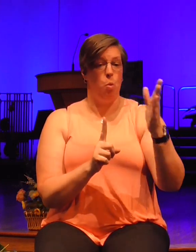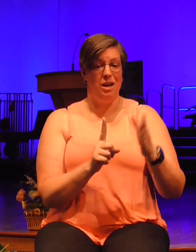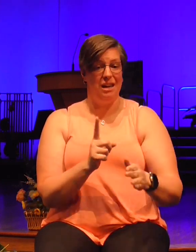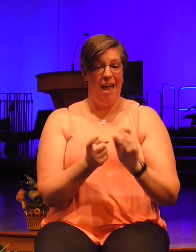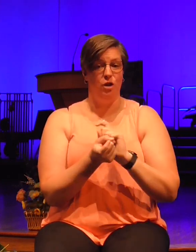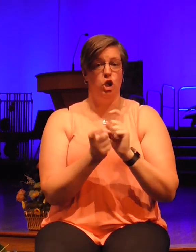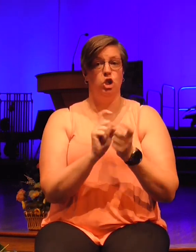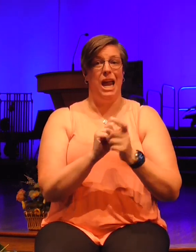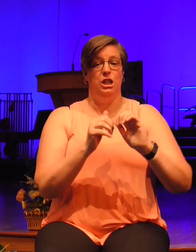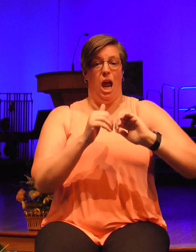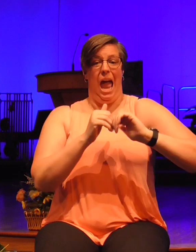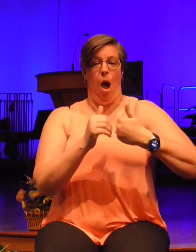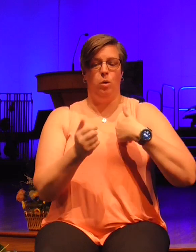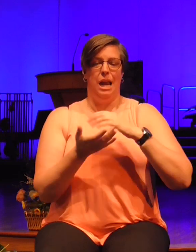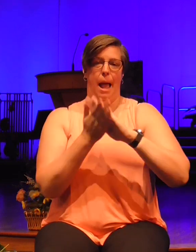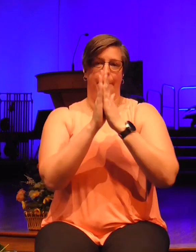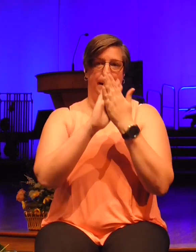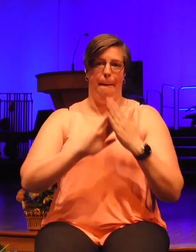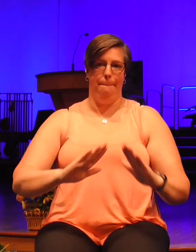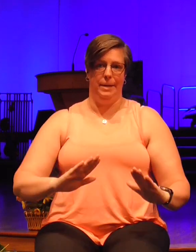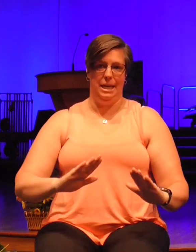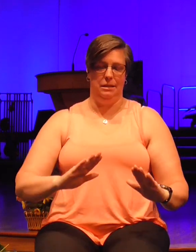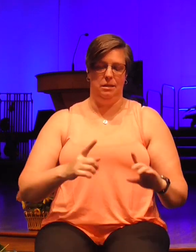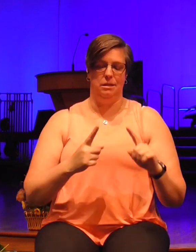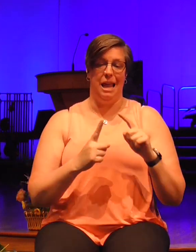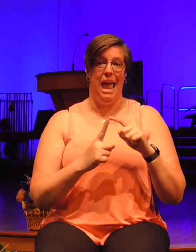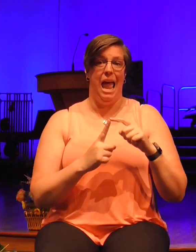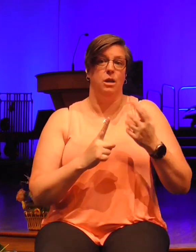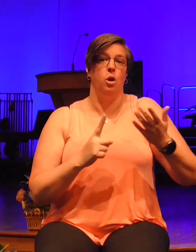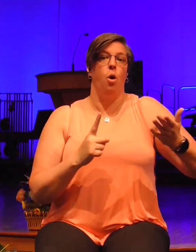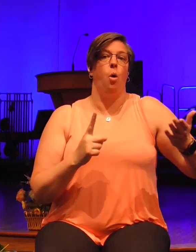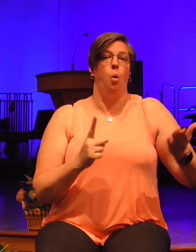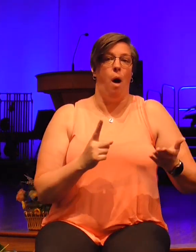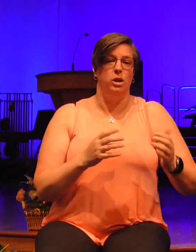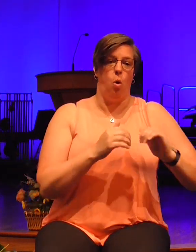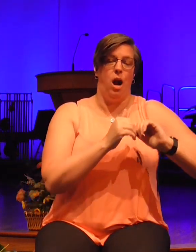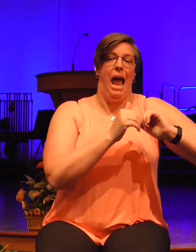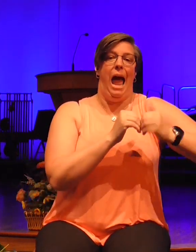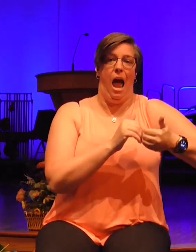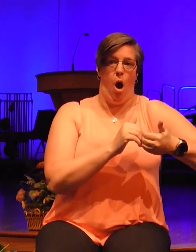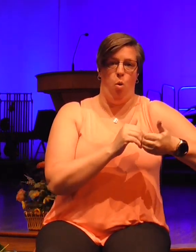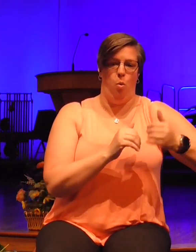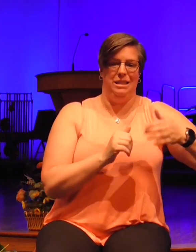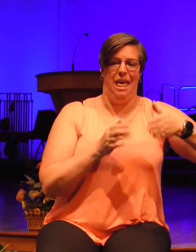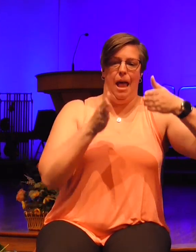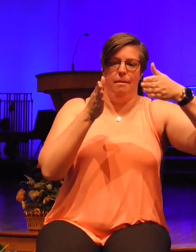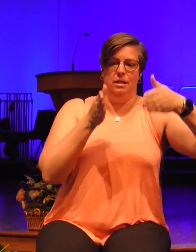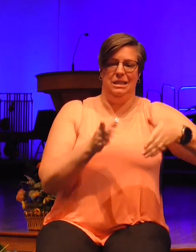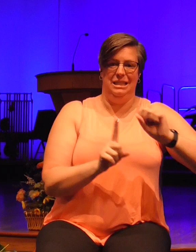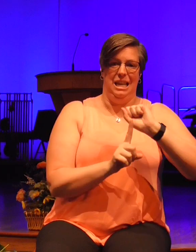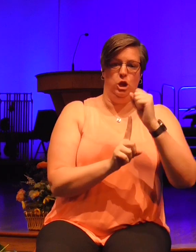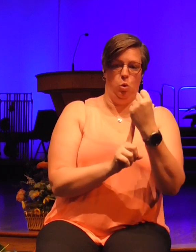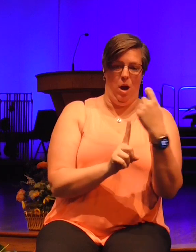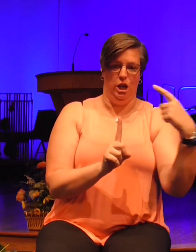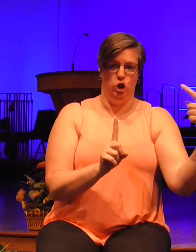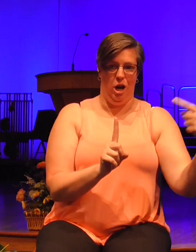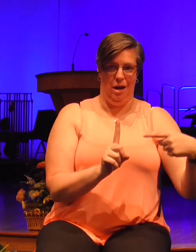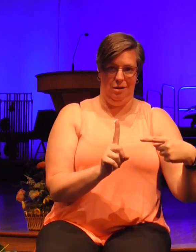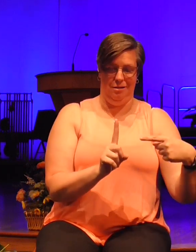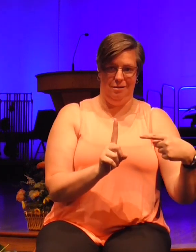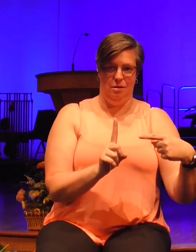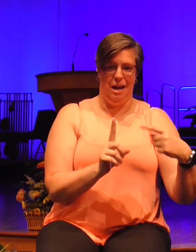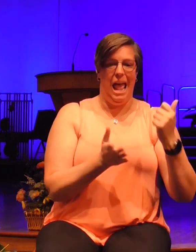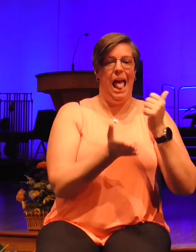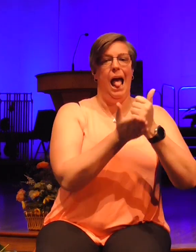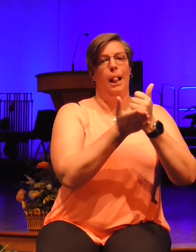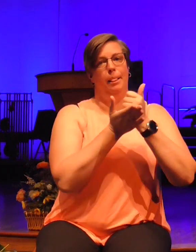could I be at peace? And how is this person or situation or condition